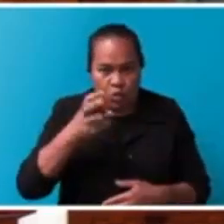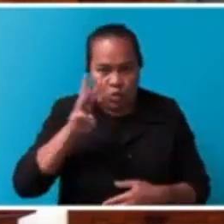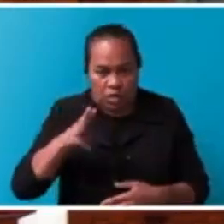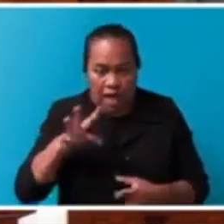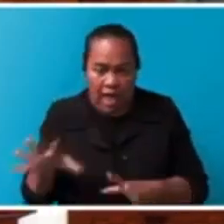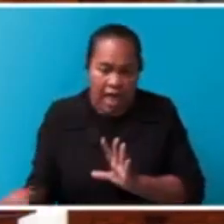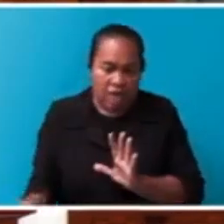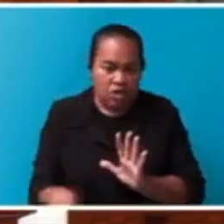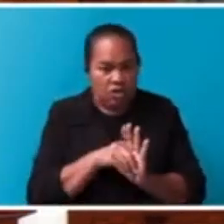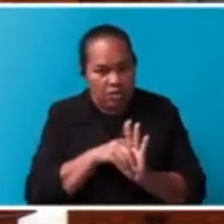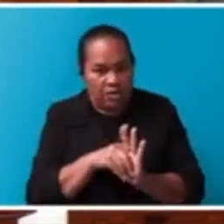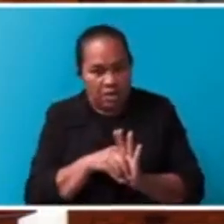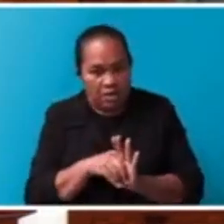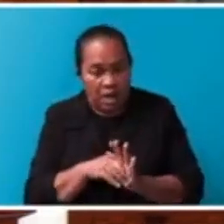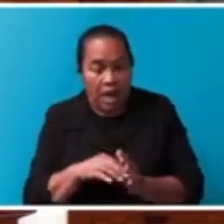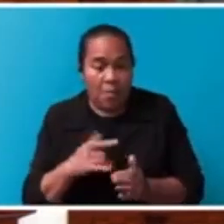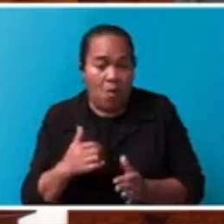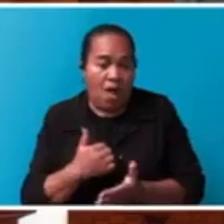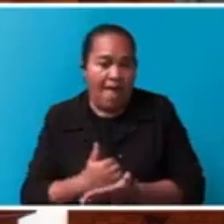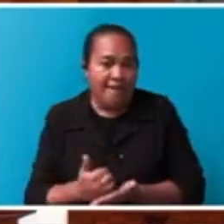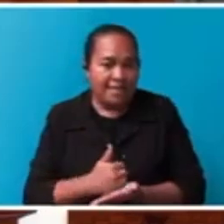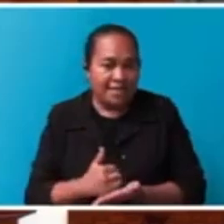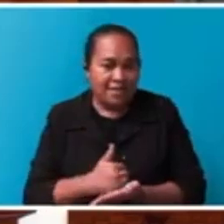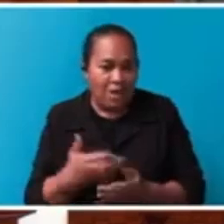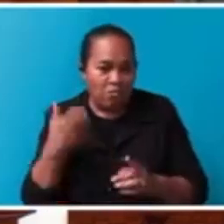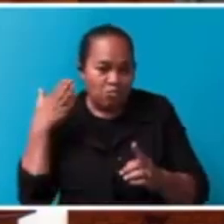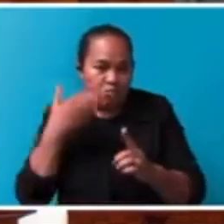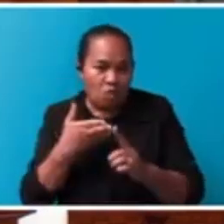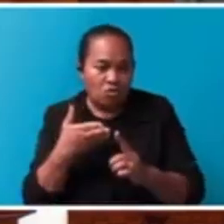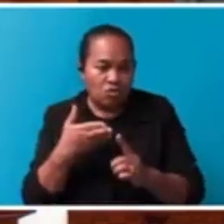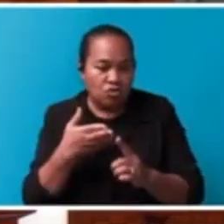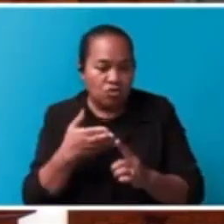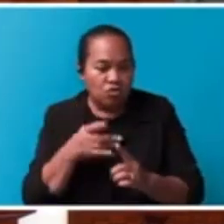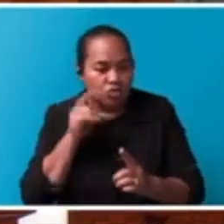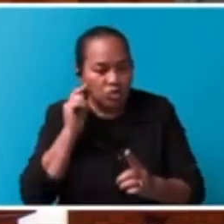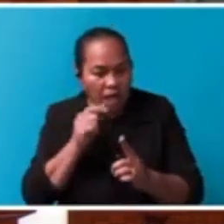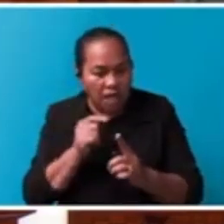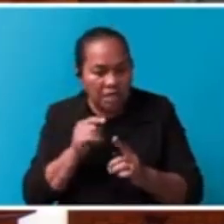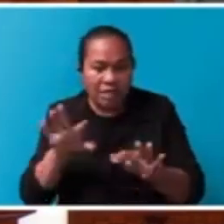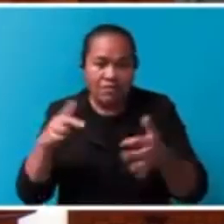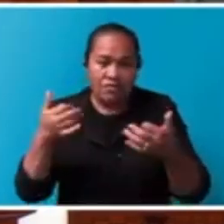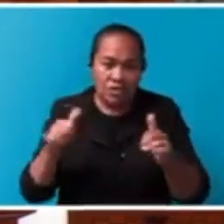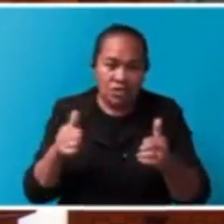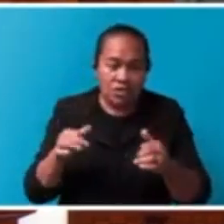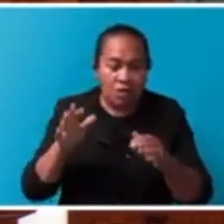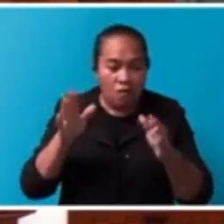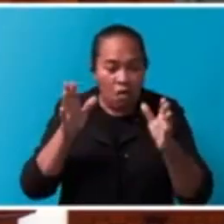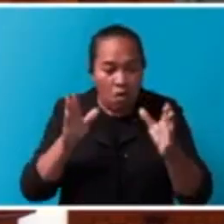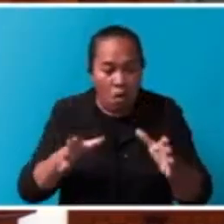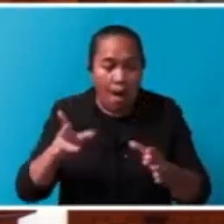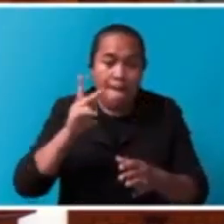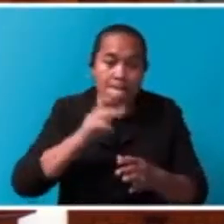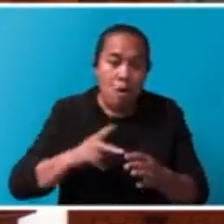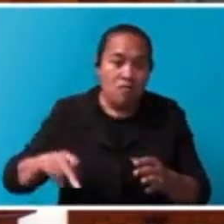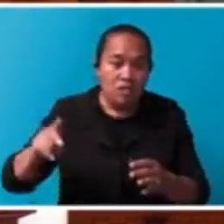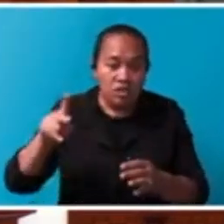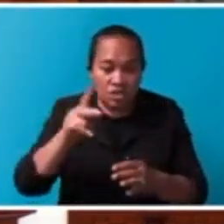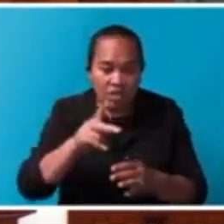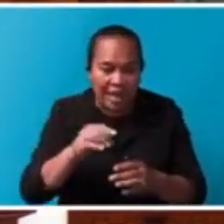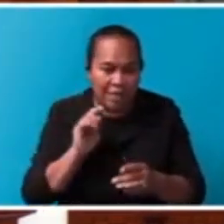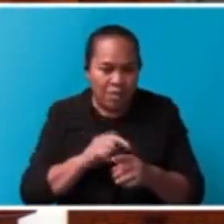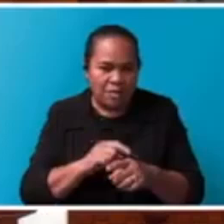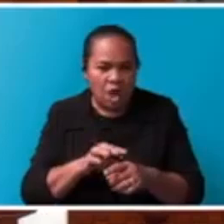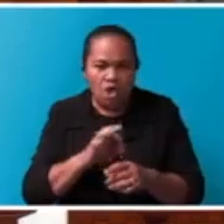a proactive approach that targets completion of whole province at once, rather than responding